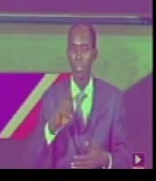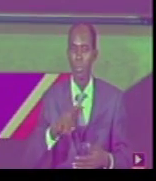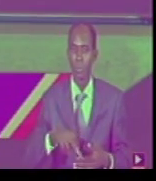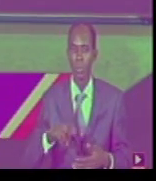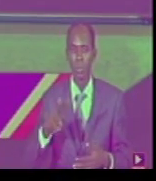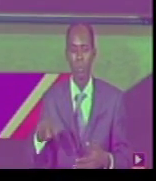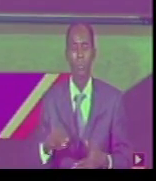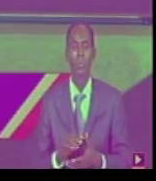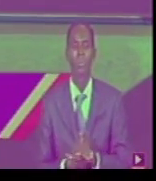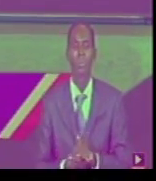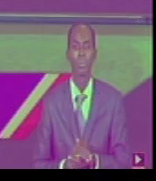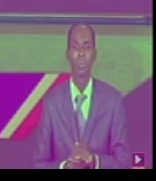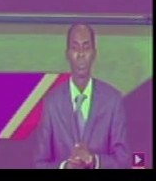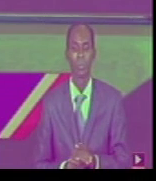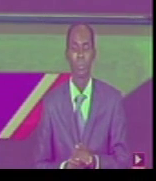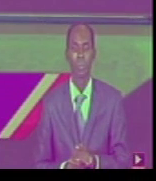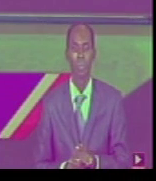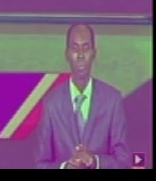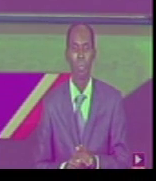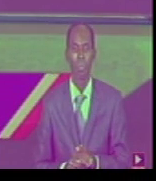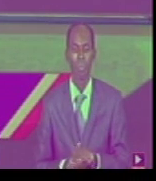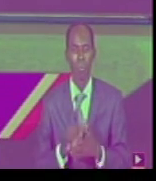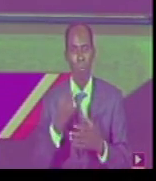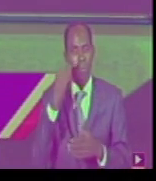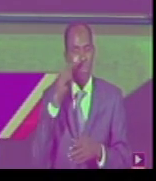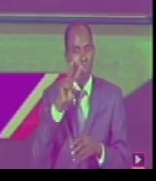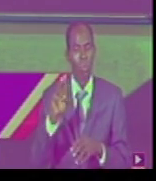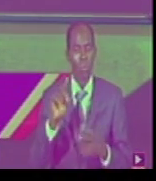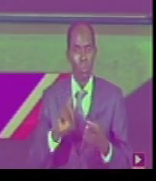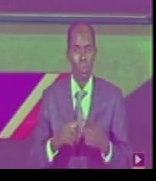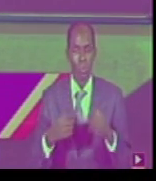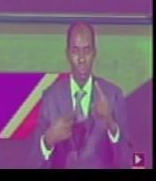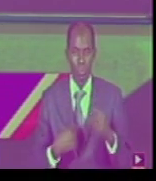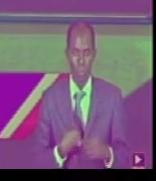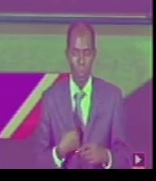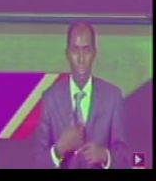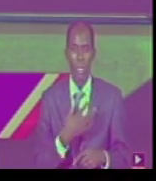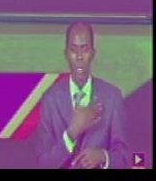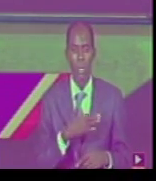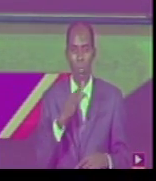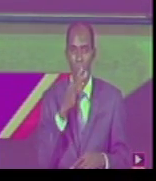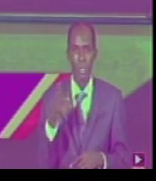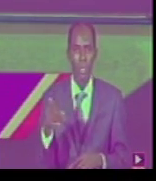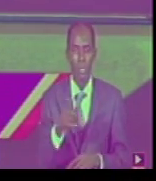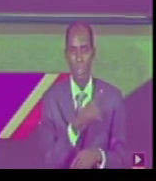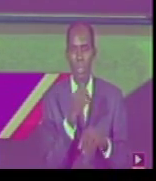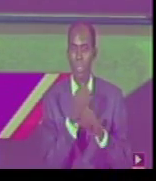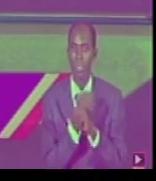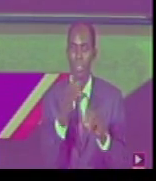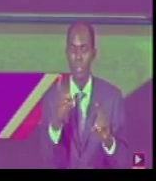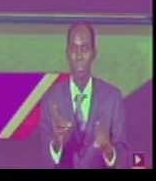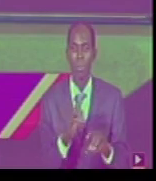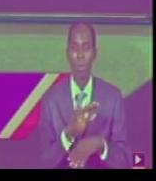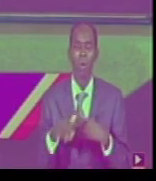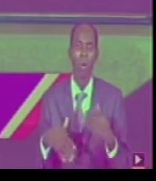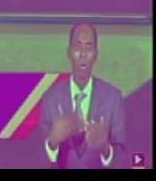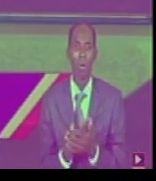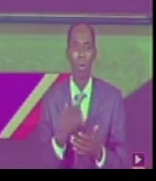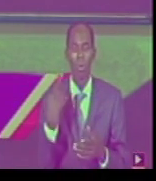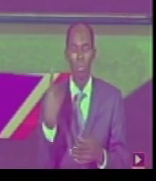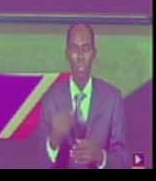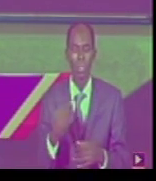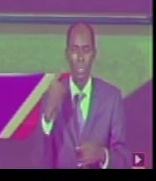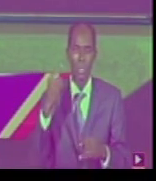verse 22. Look unto me, and be saved, all the ends of the earth, for I